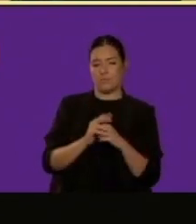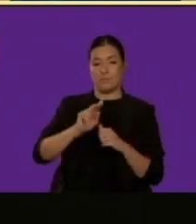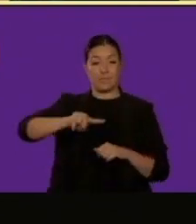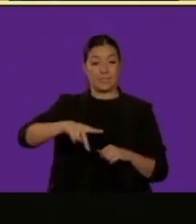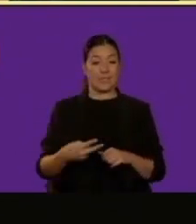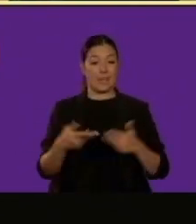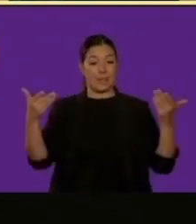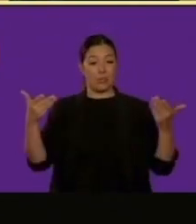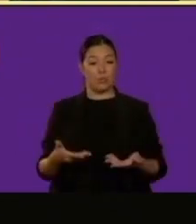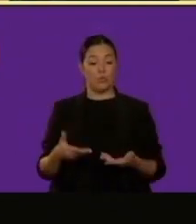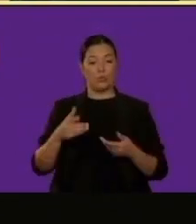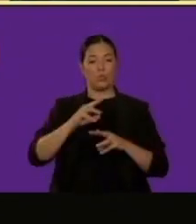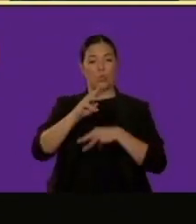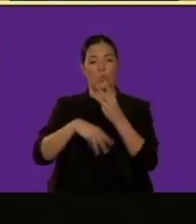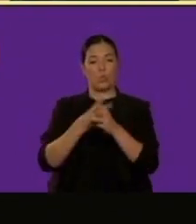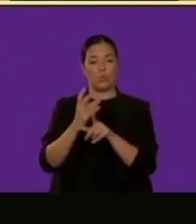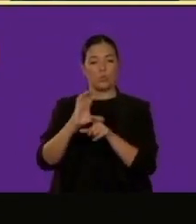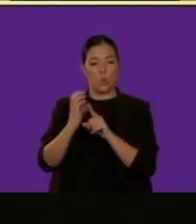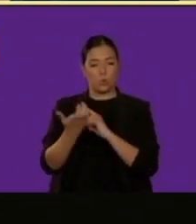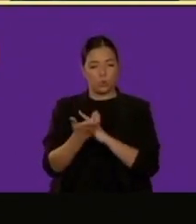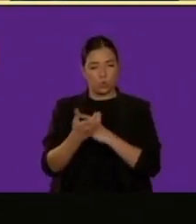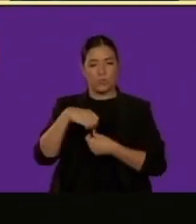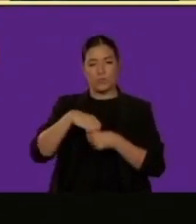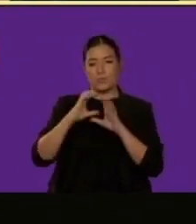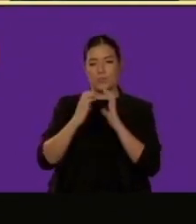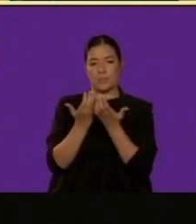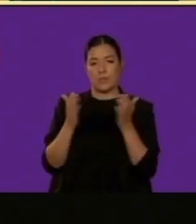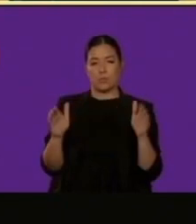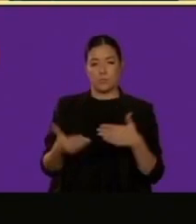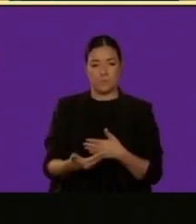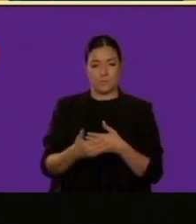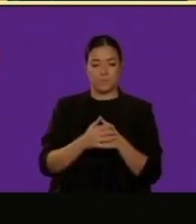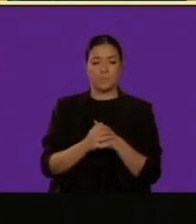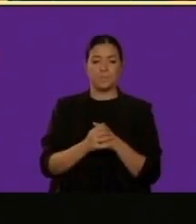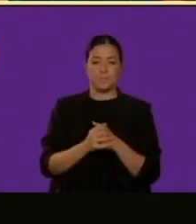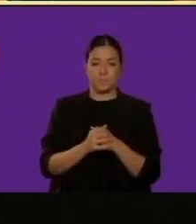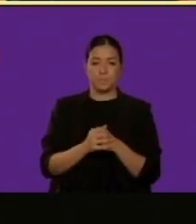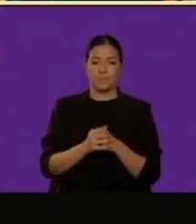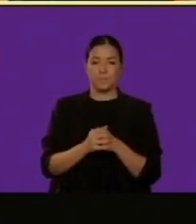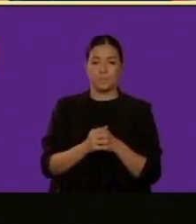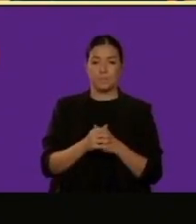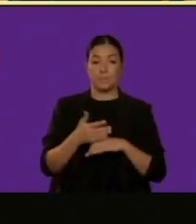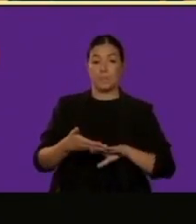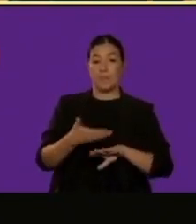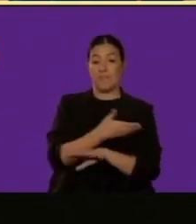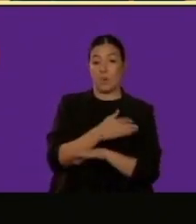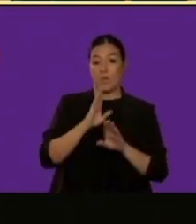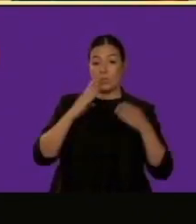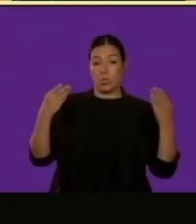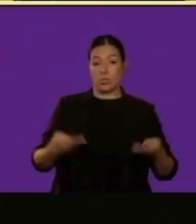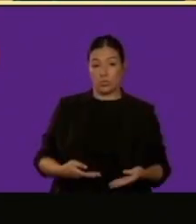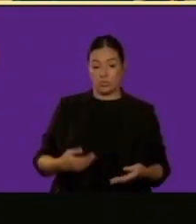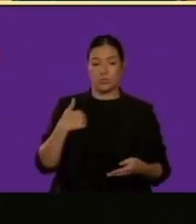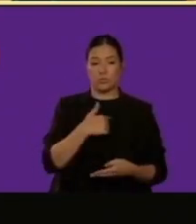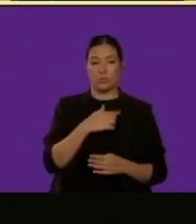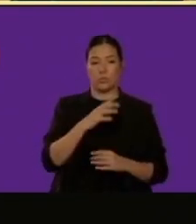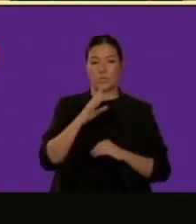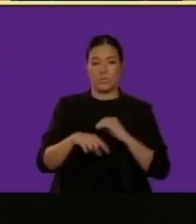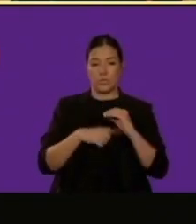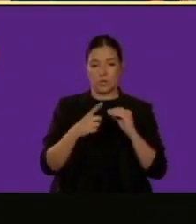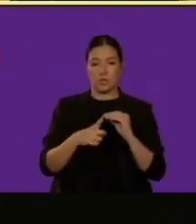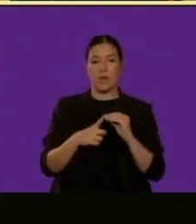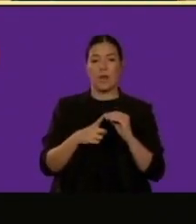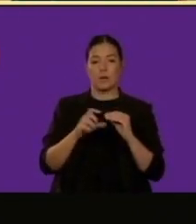And with these pictures, we took them in India from Bangalore a few days ago. Here at